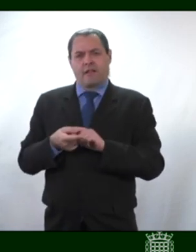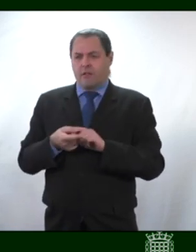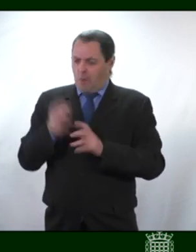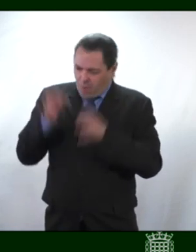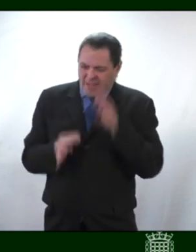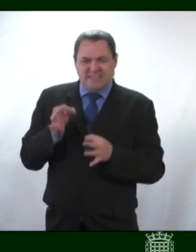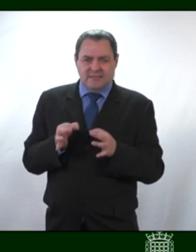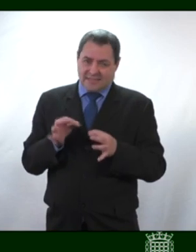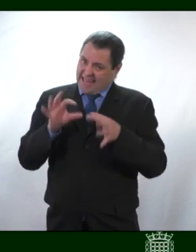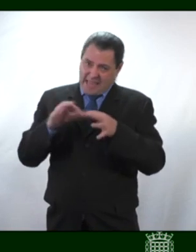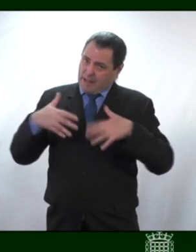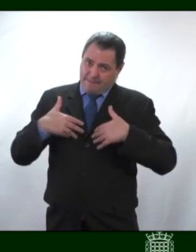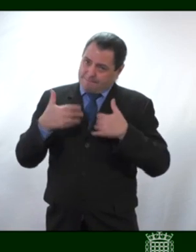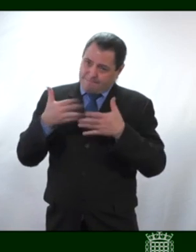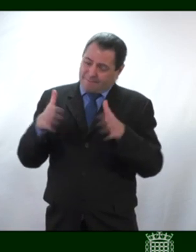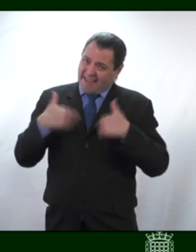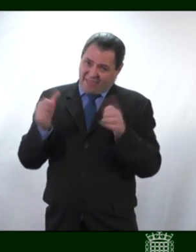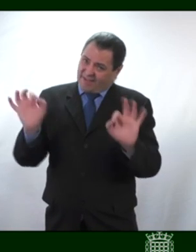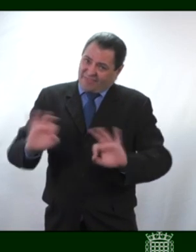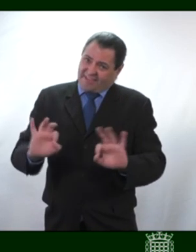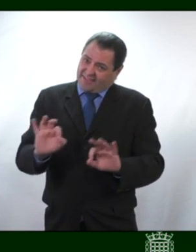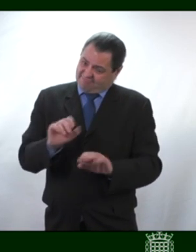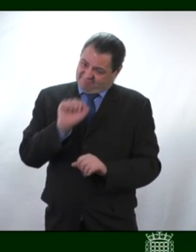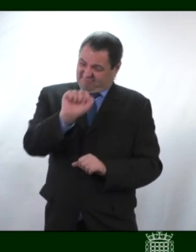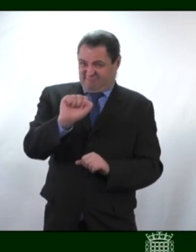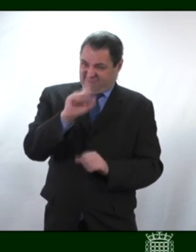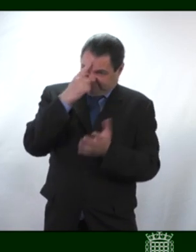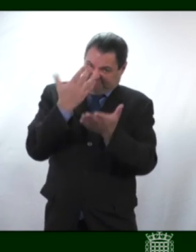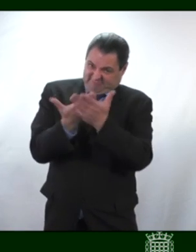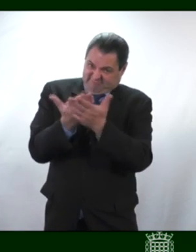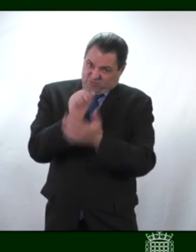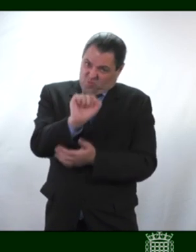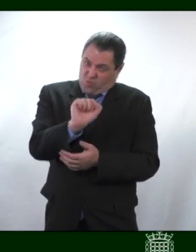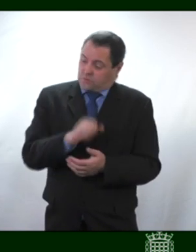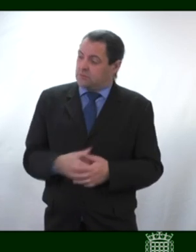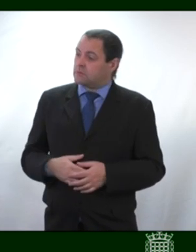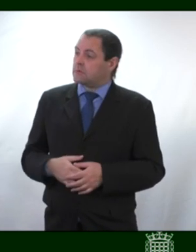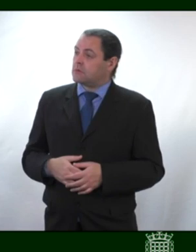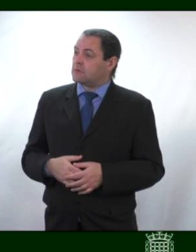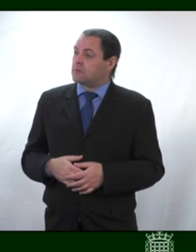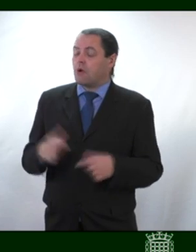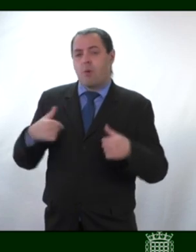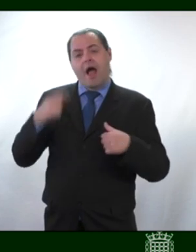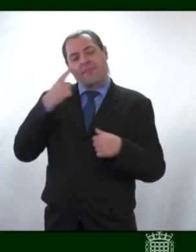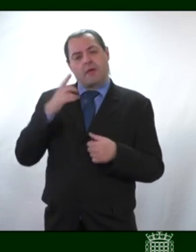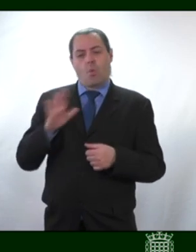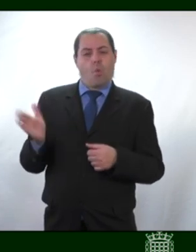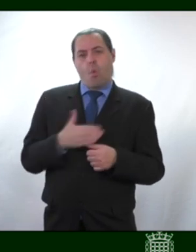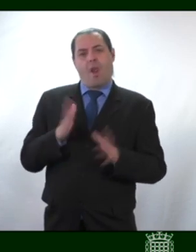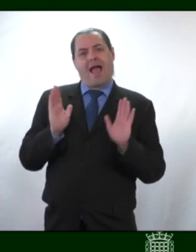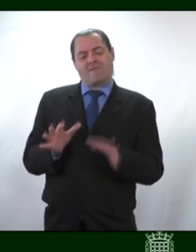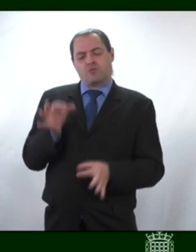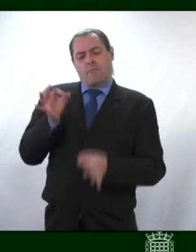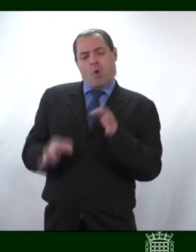health. Well, I think it benefits all of us to rise above the politics